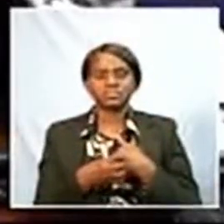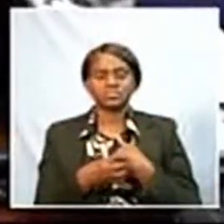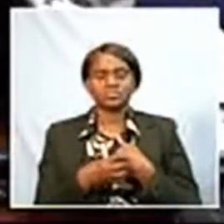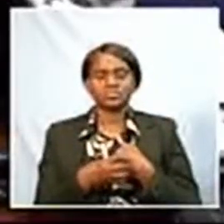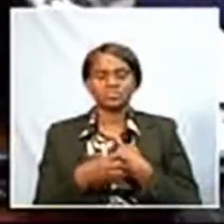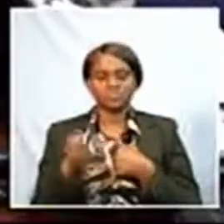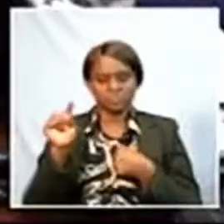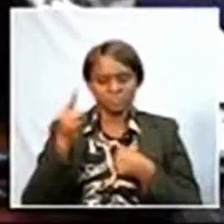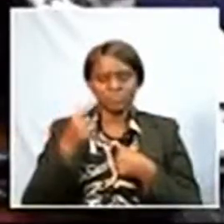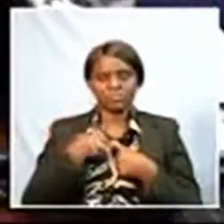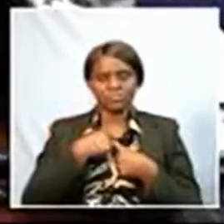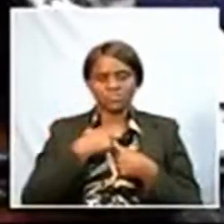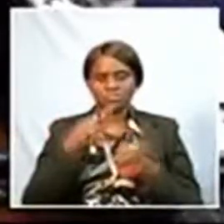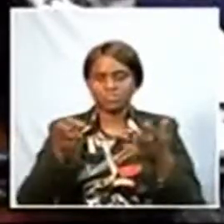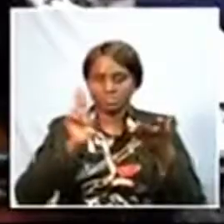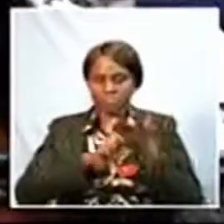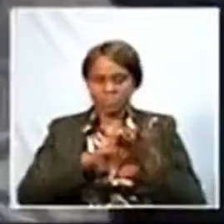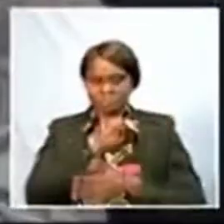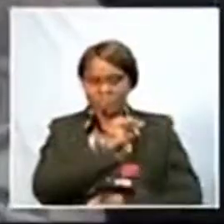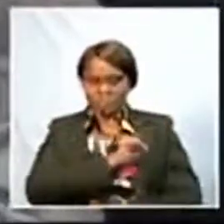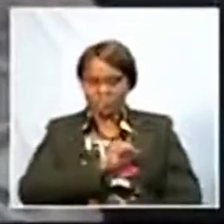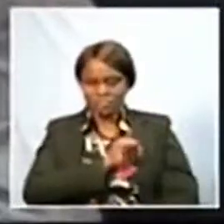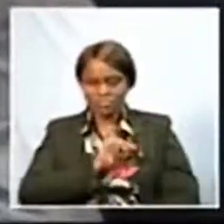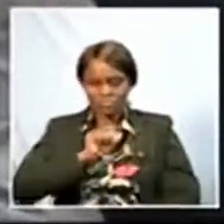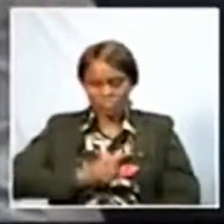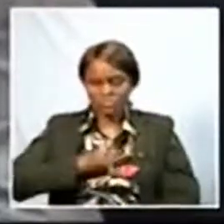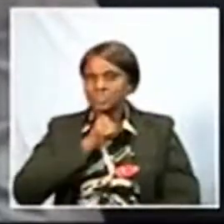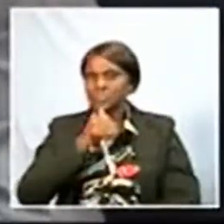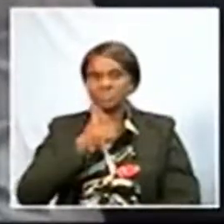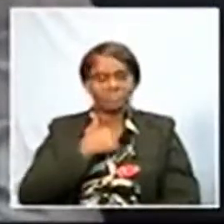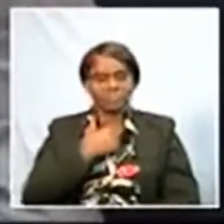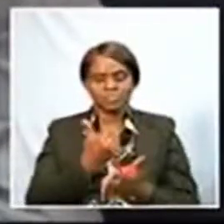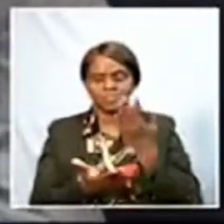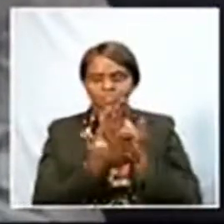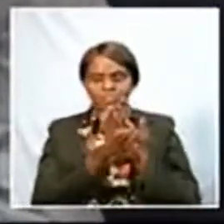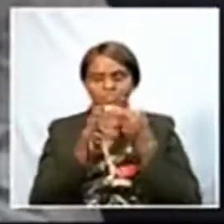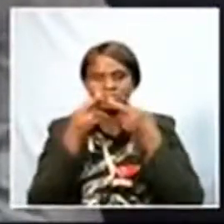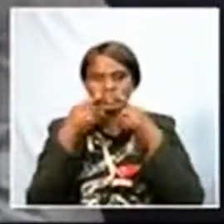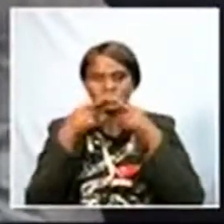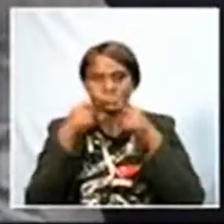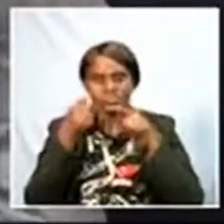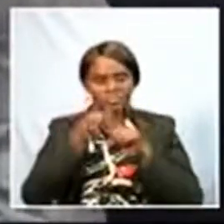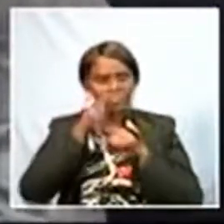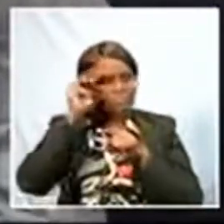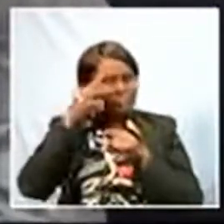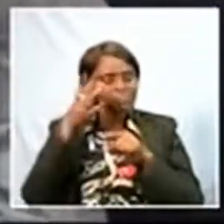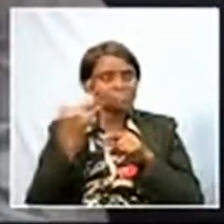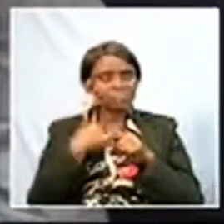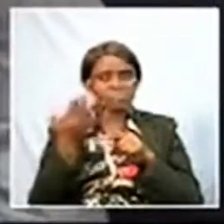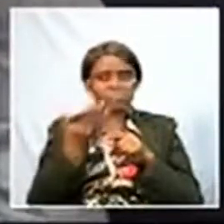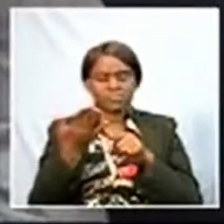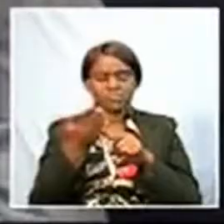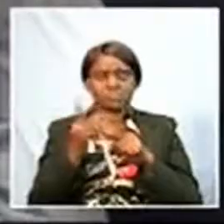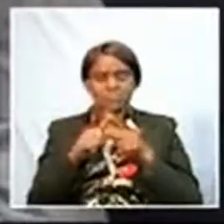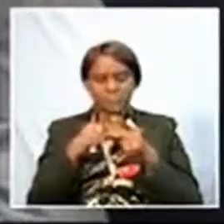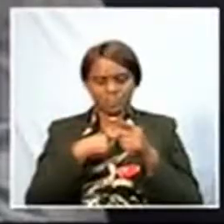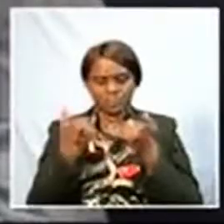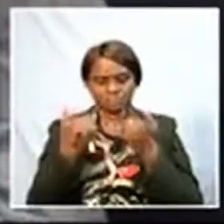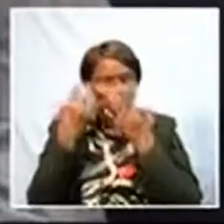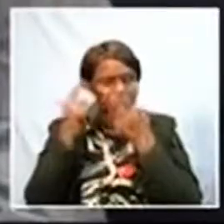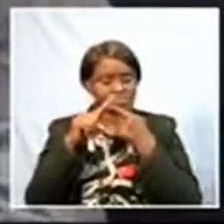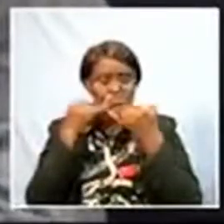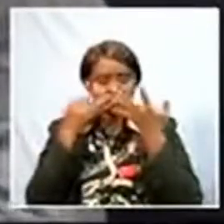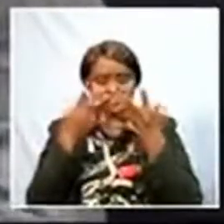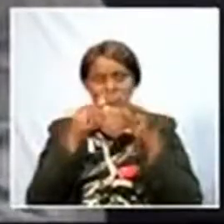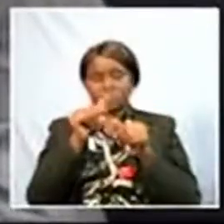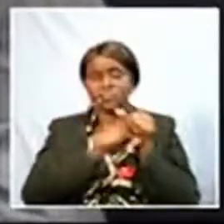First of all, let me start by apologizing that we didn't attach a circular from the ministry. But I wish to state that every